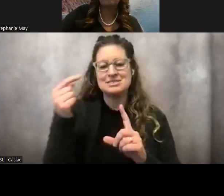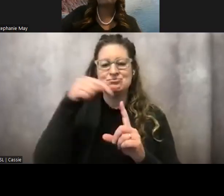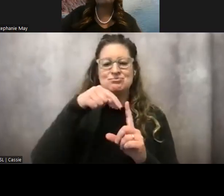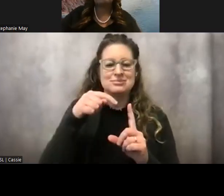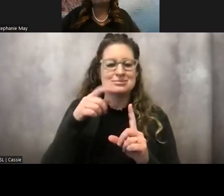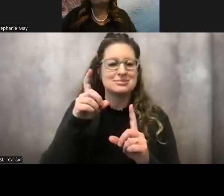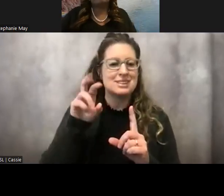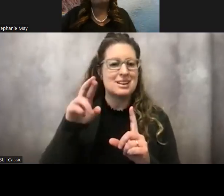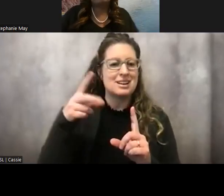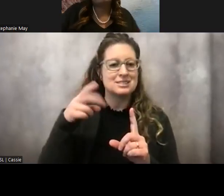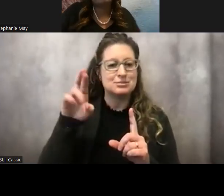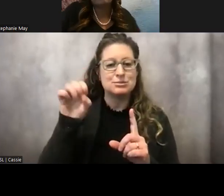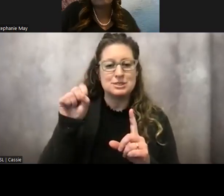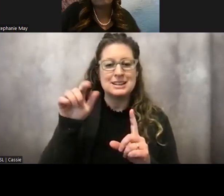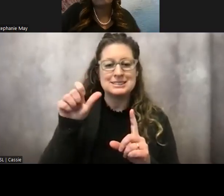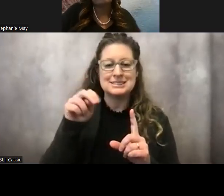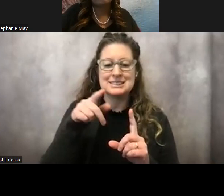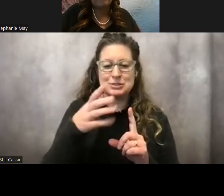about